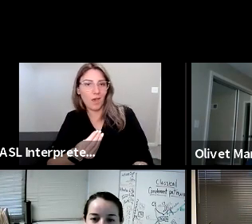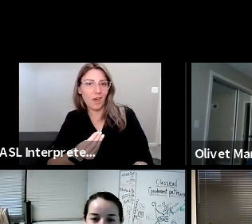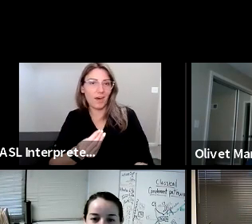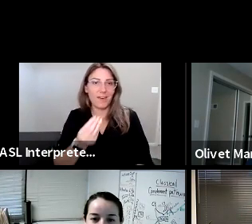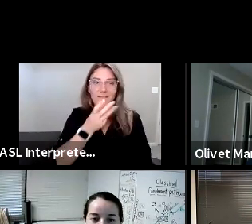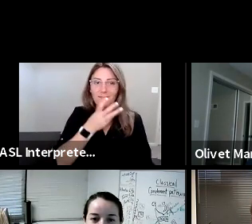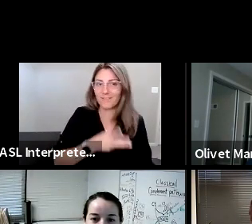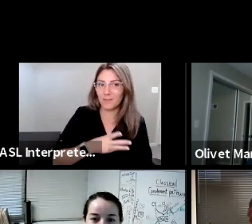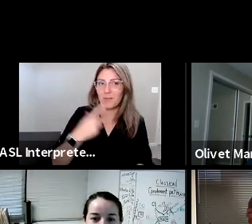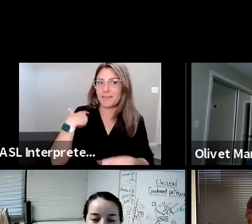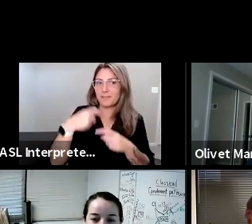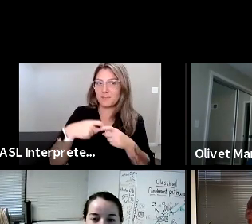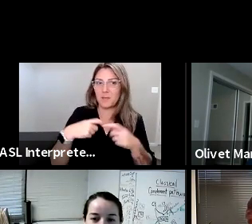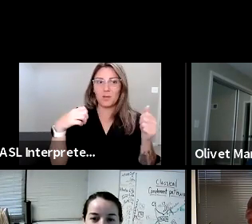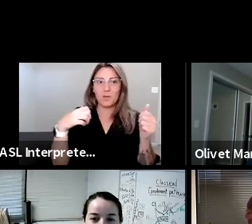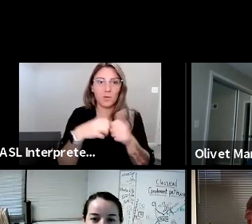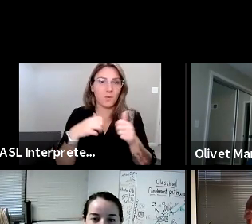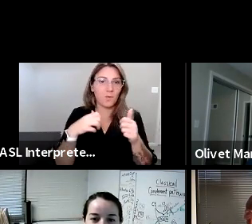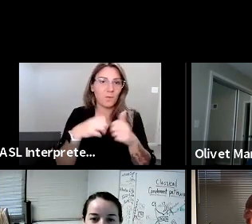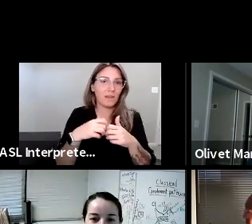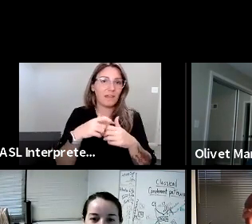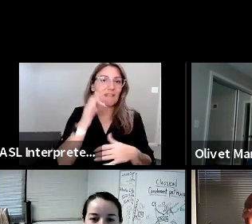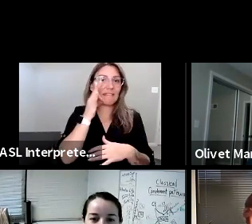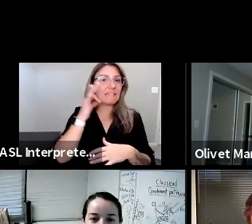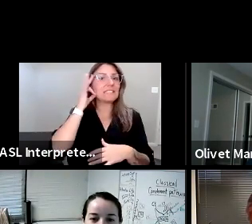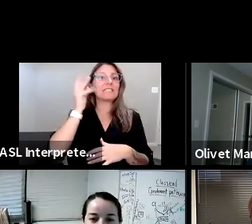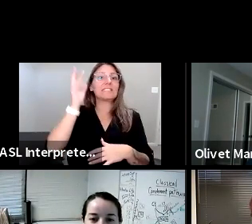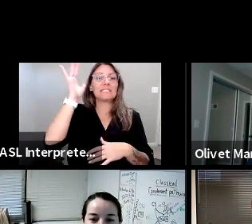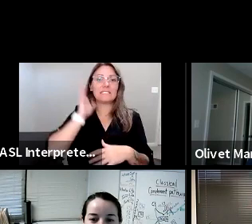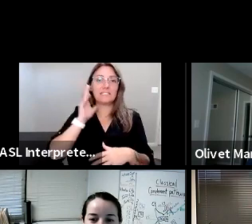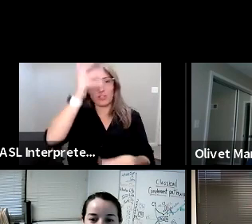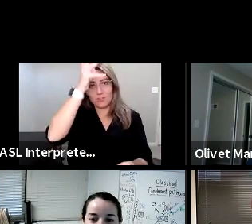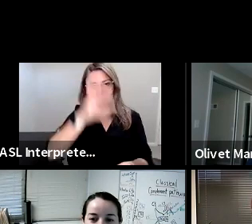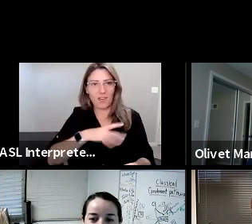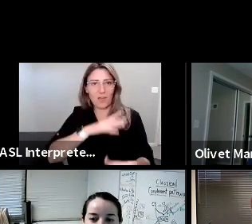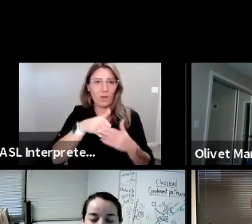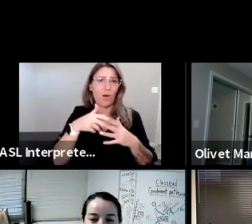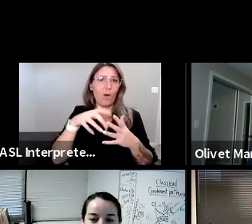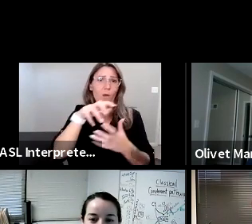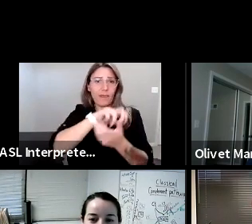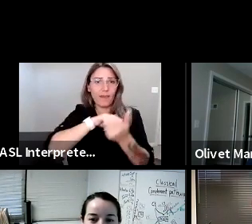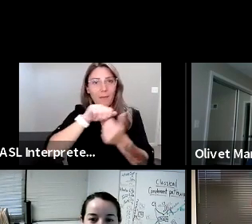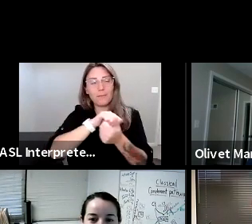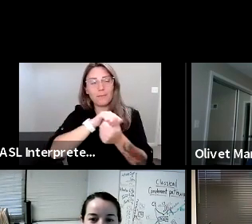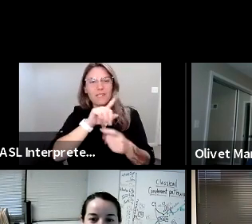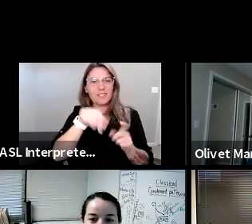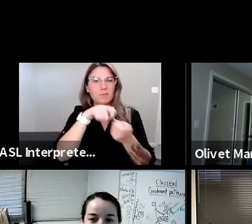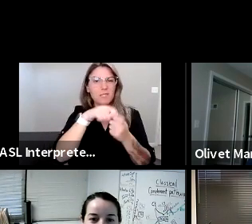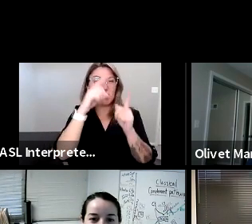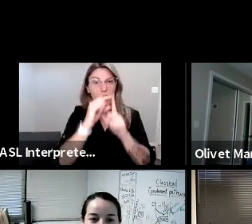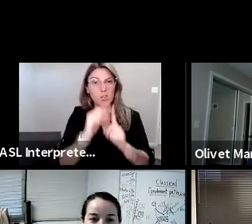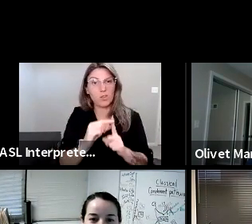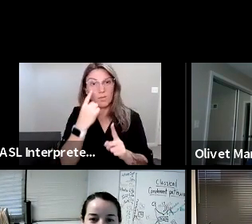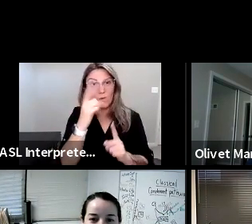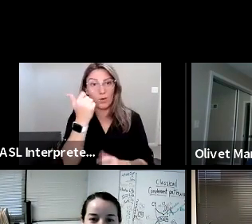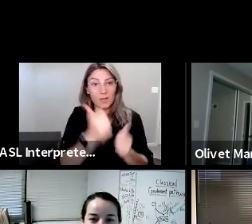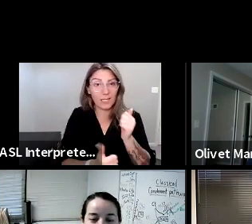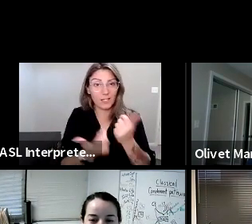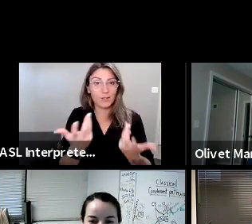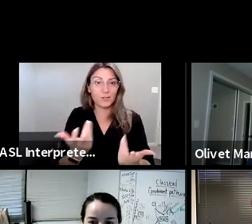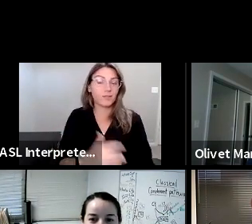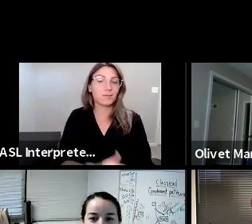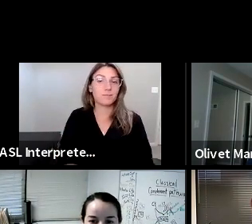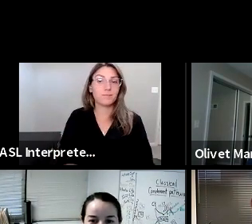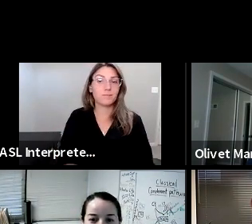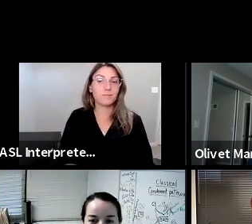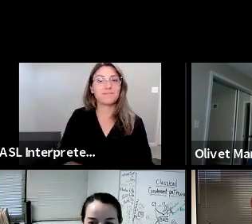female Spaniard with an indigenous man, and it's just like all this combination, and there's a specific term for each one of those. And